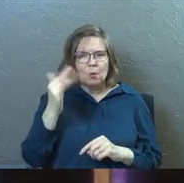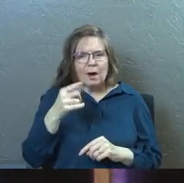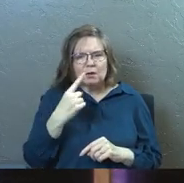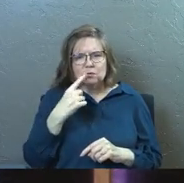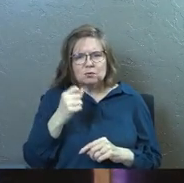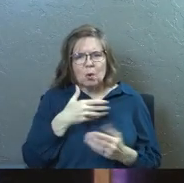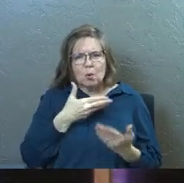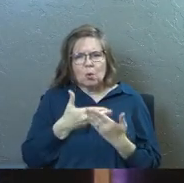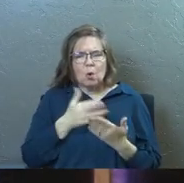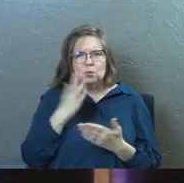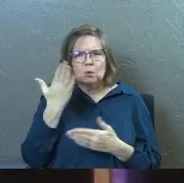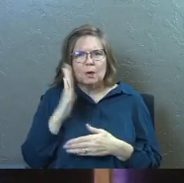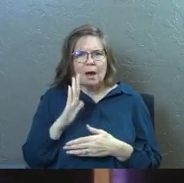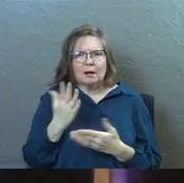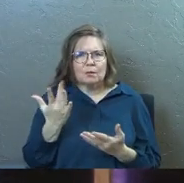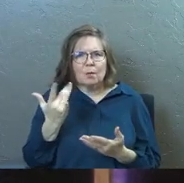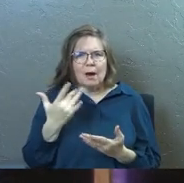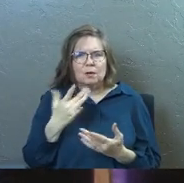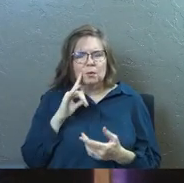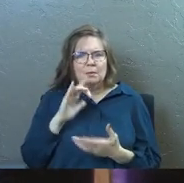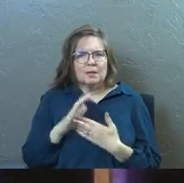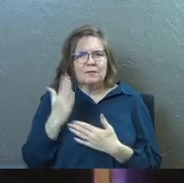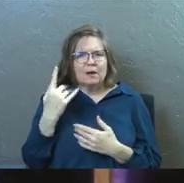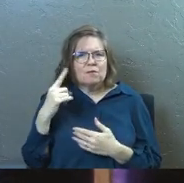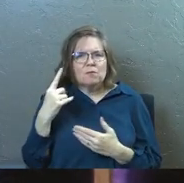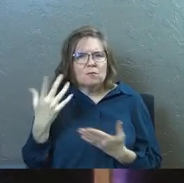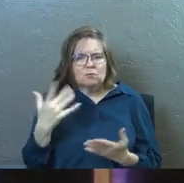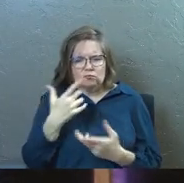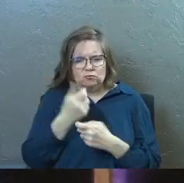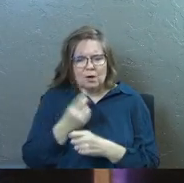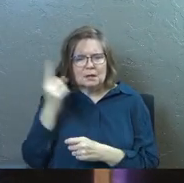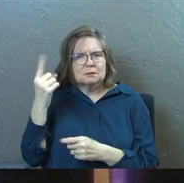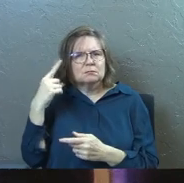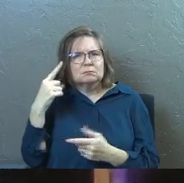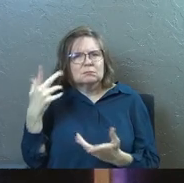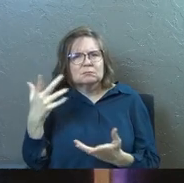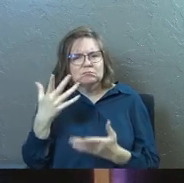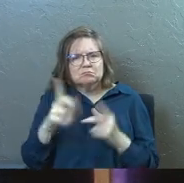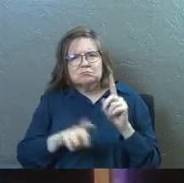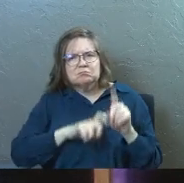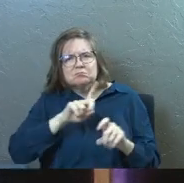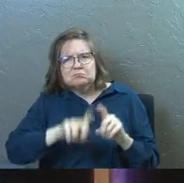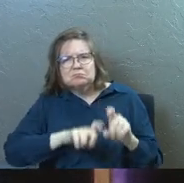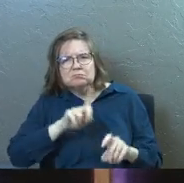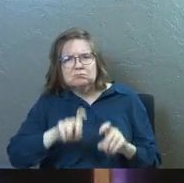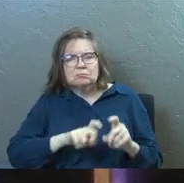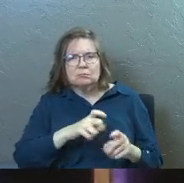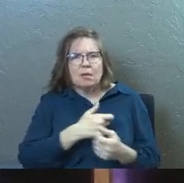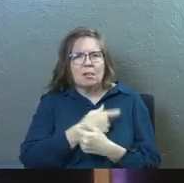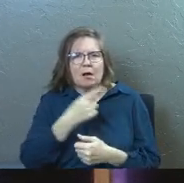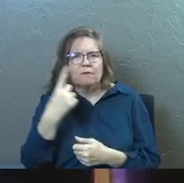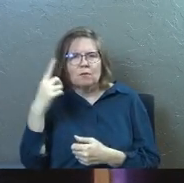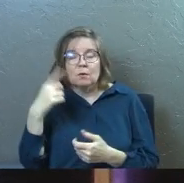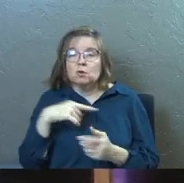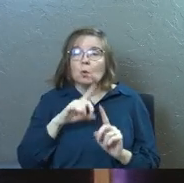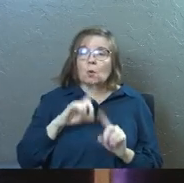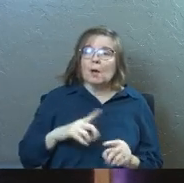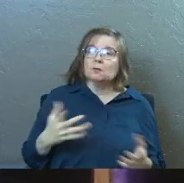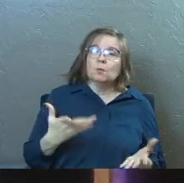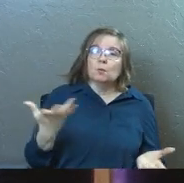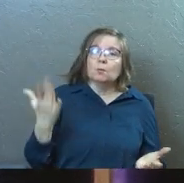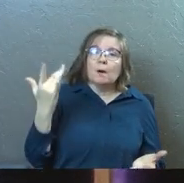why are you so close to God in the first place? Why do you trust him? Why do you even love him? What would your answer